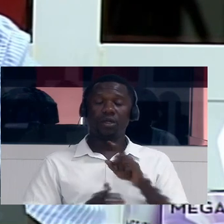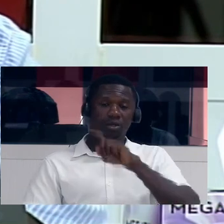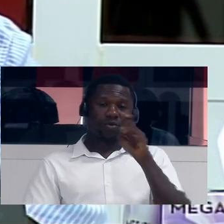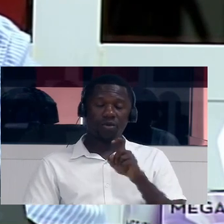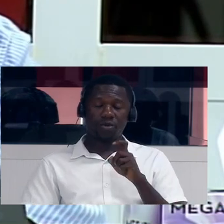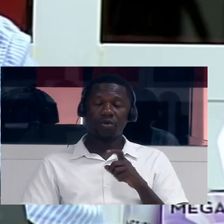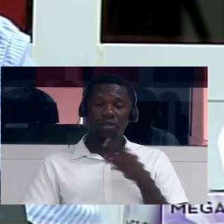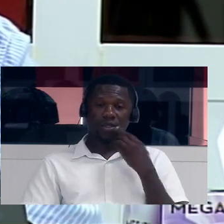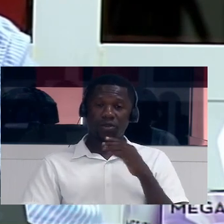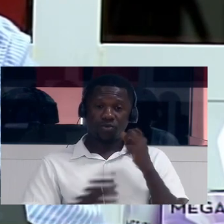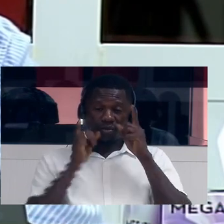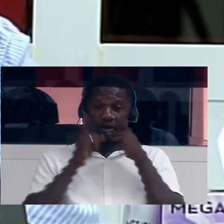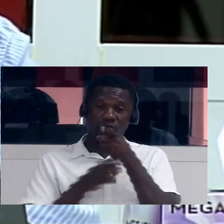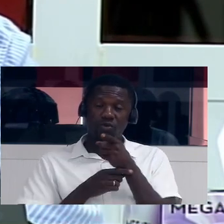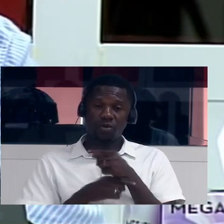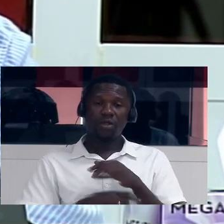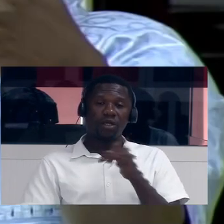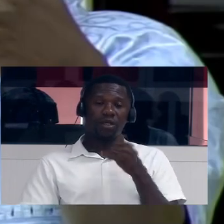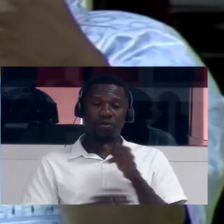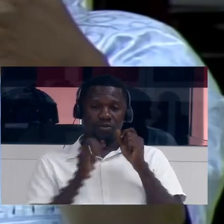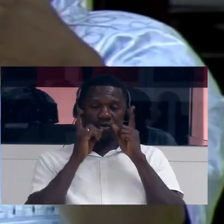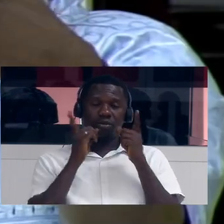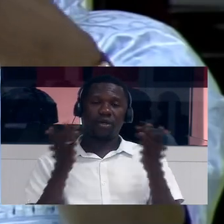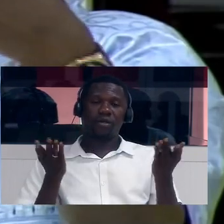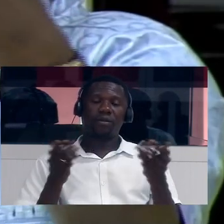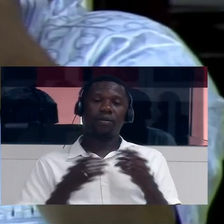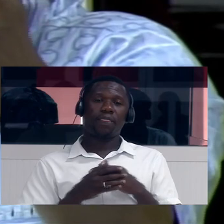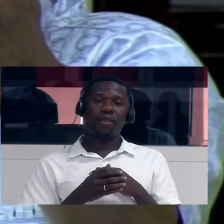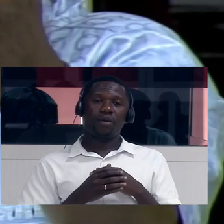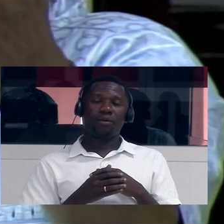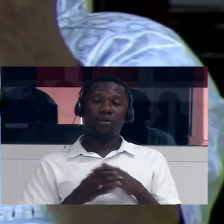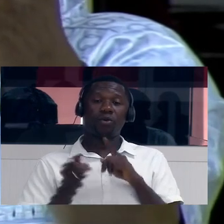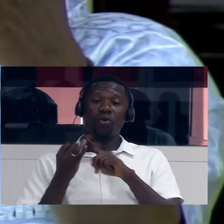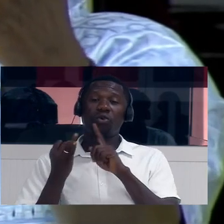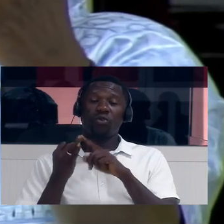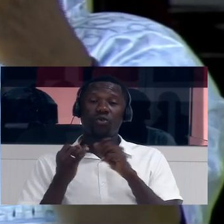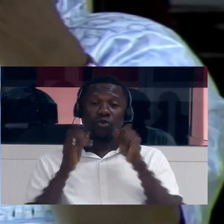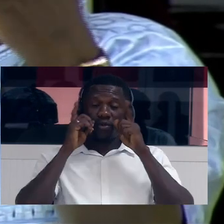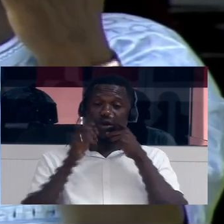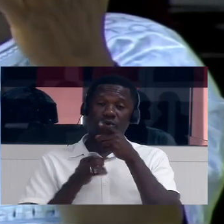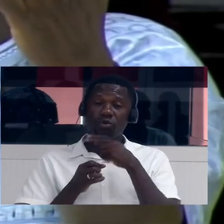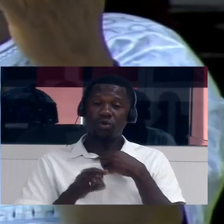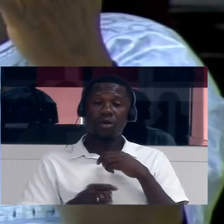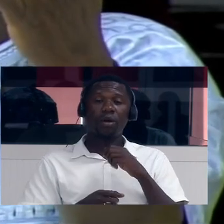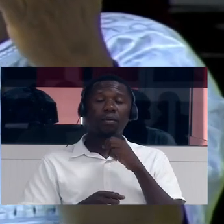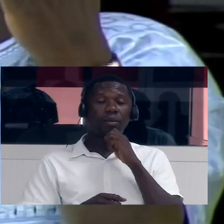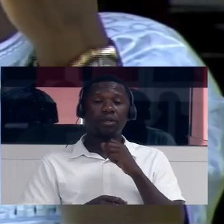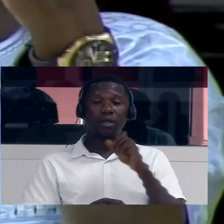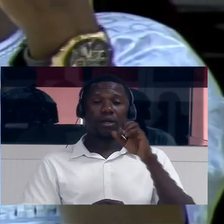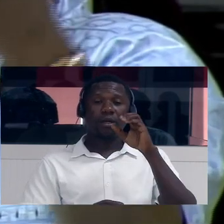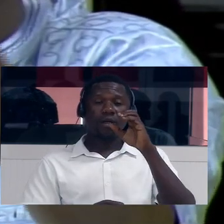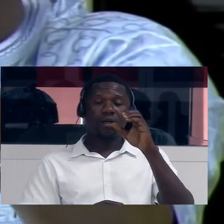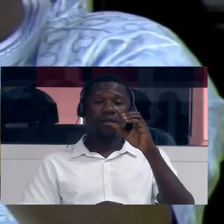The question is, would it surprise you? Mm-hmm. Would it also surprise you to note that Mr. Cisse, also Momodu Cisse,